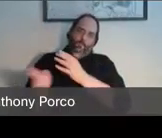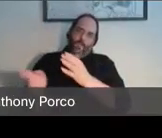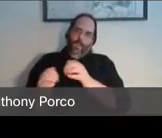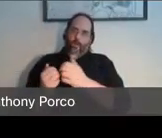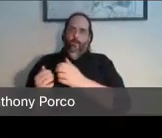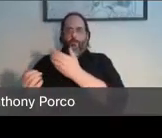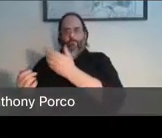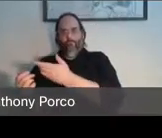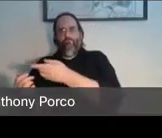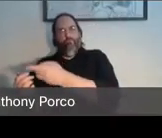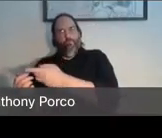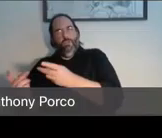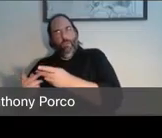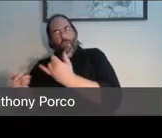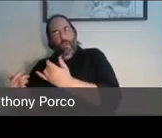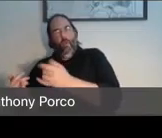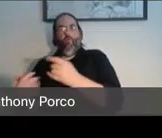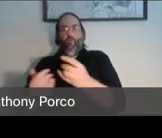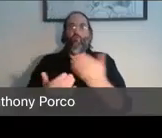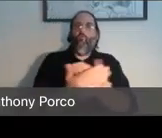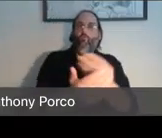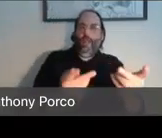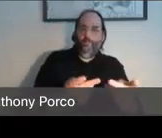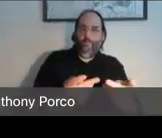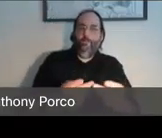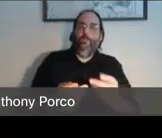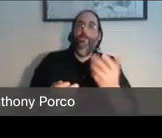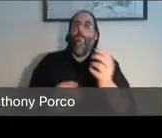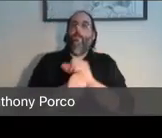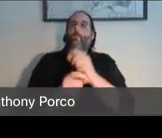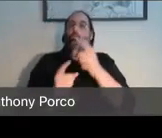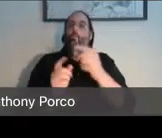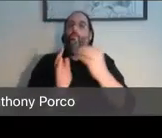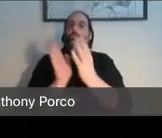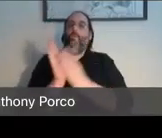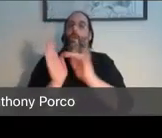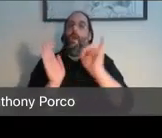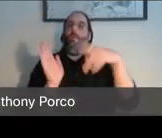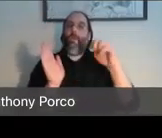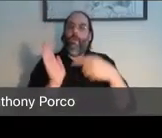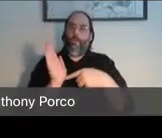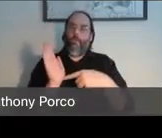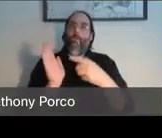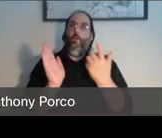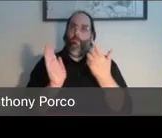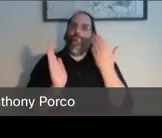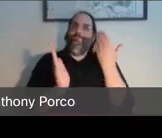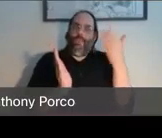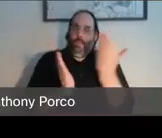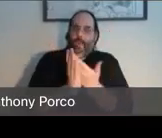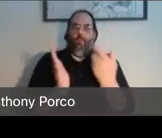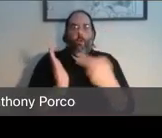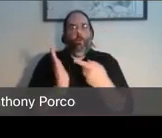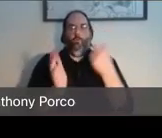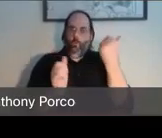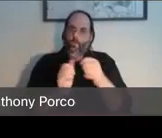their desired destination. The vocational goal is listed on the IPE, so that the destination of the counseling process is always in mind